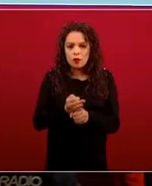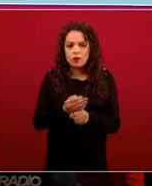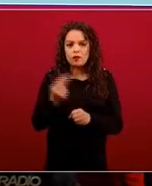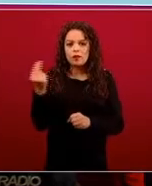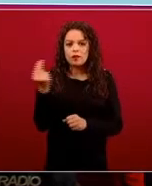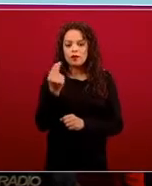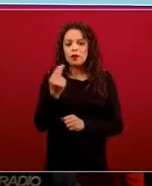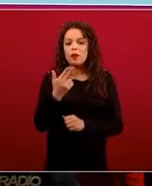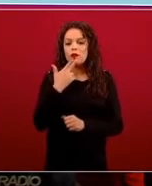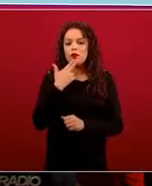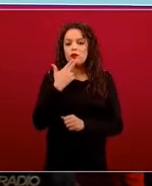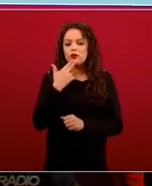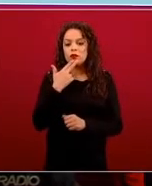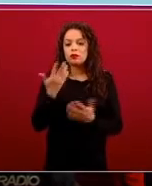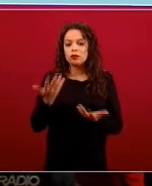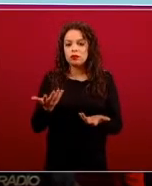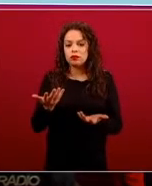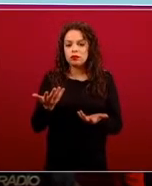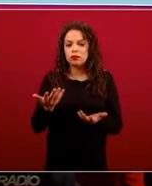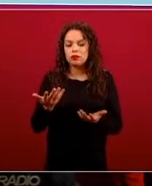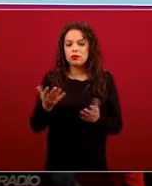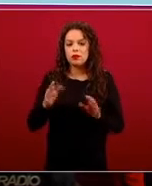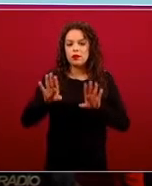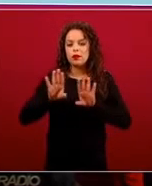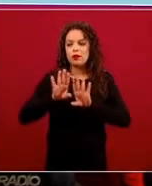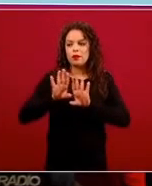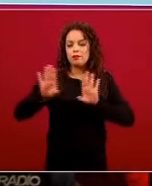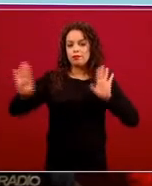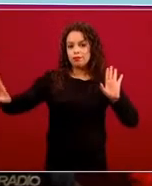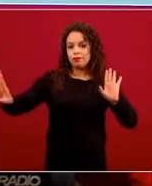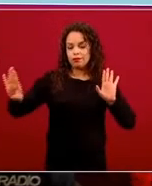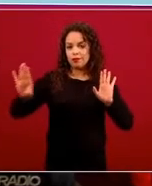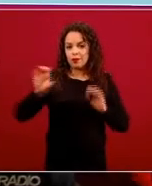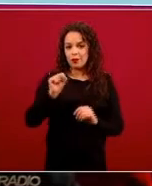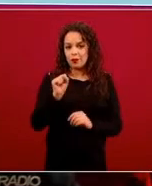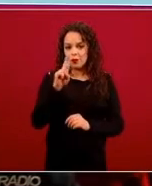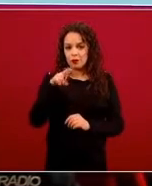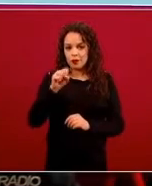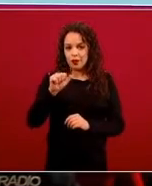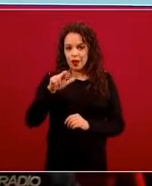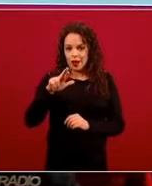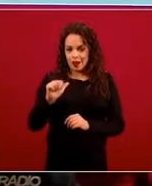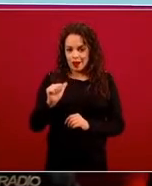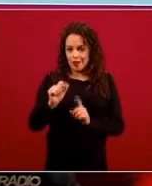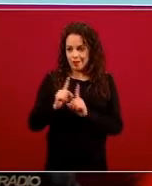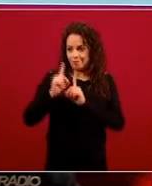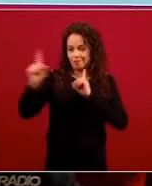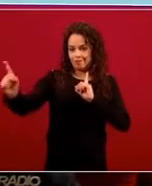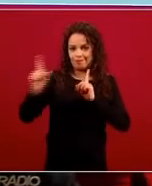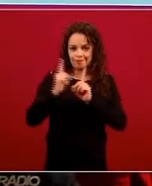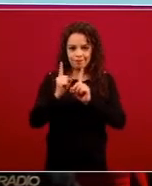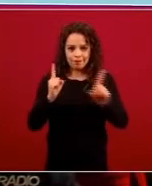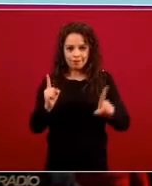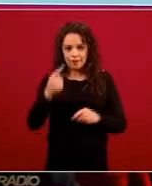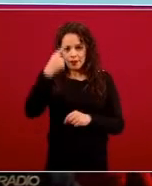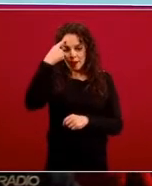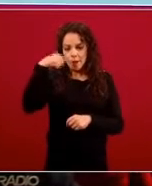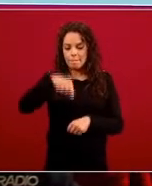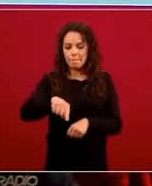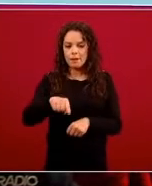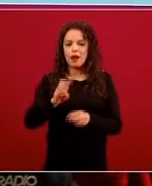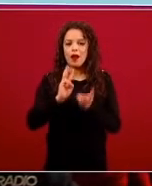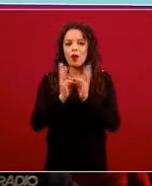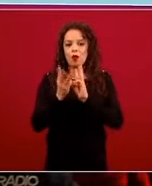Susana distancia en el chatbot. Creo que algo que es importante es que it's important to understand